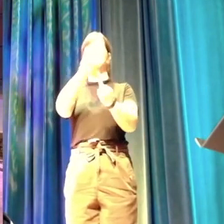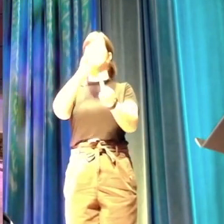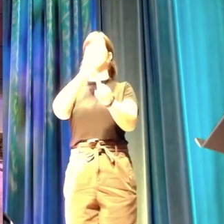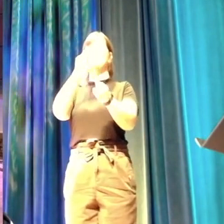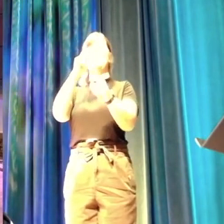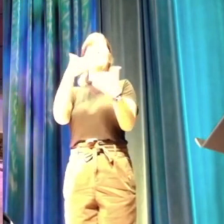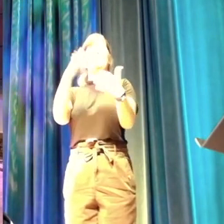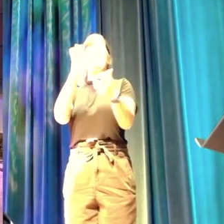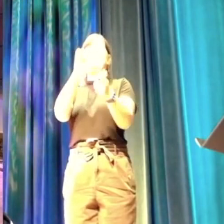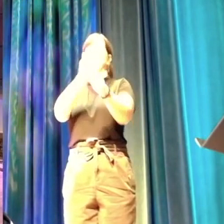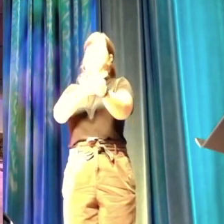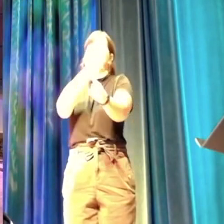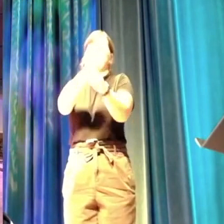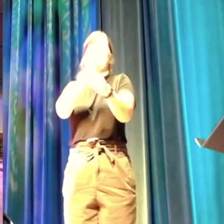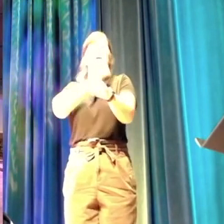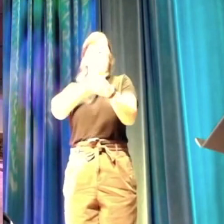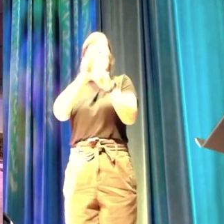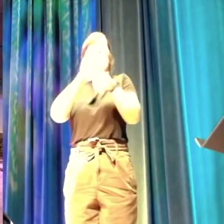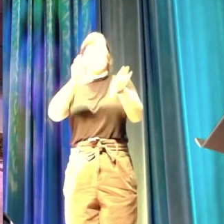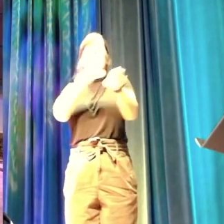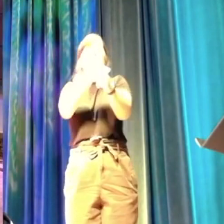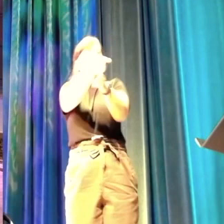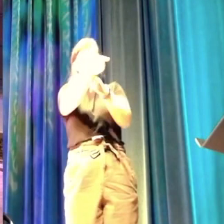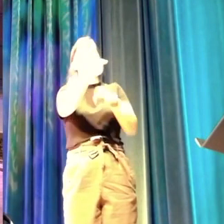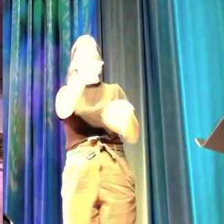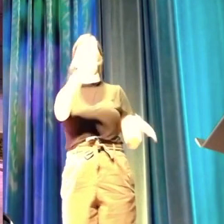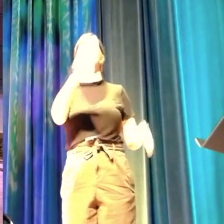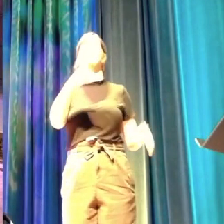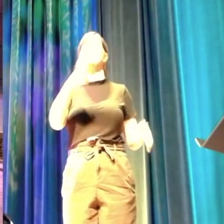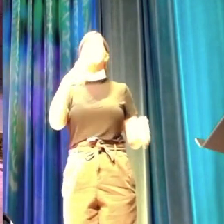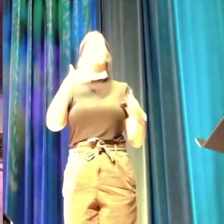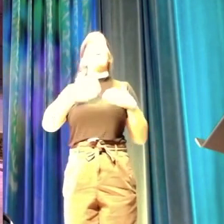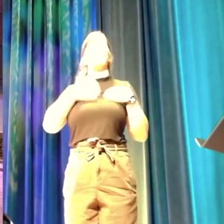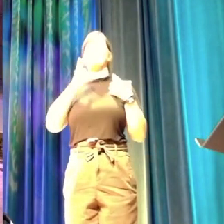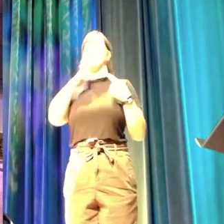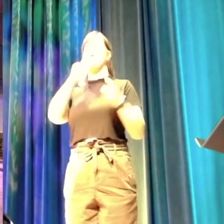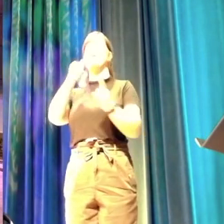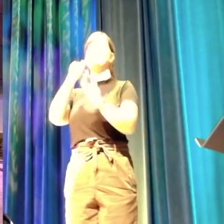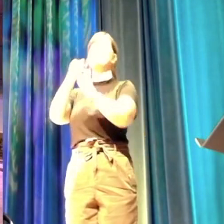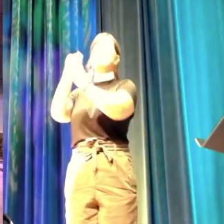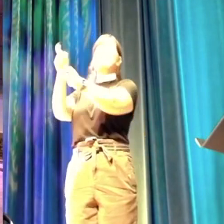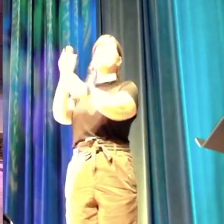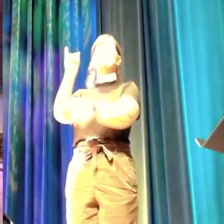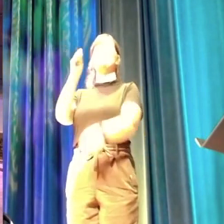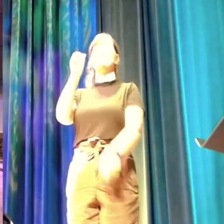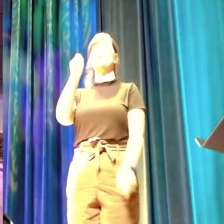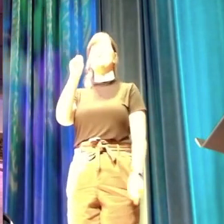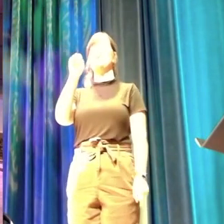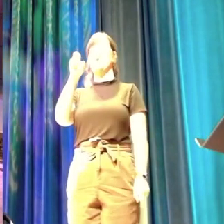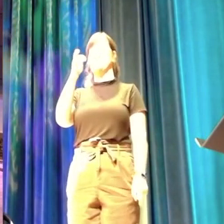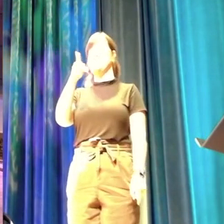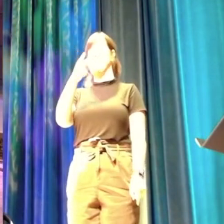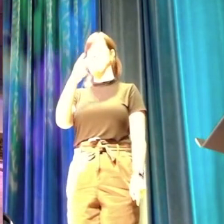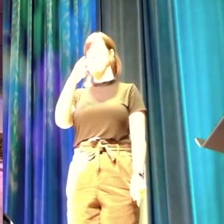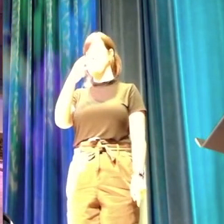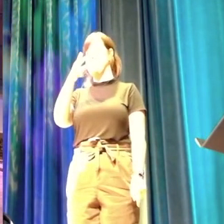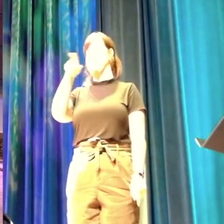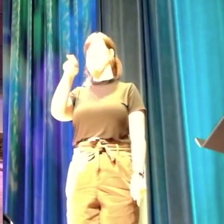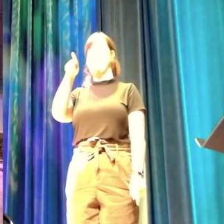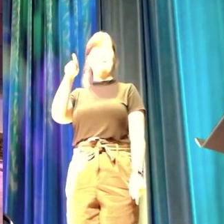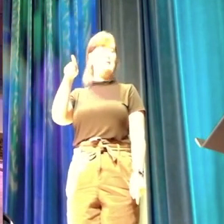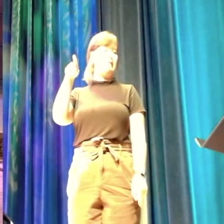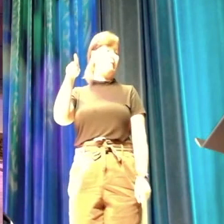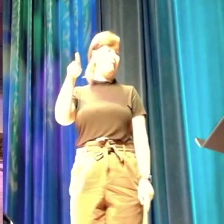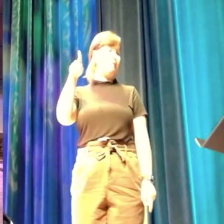field. And I'm so glad to give this award to Joseph P. Helen Jr.